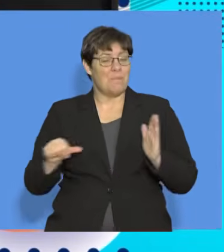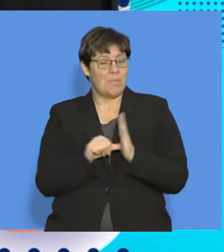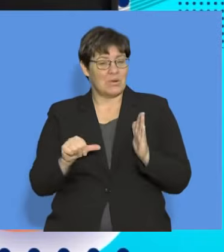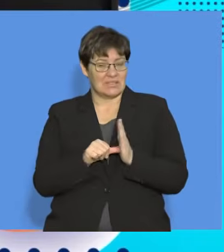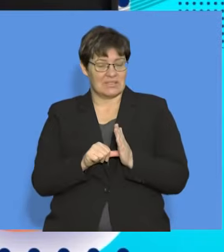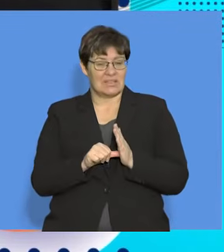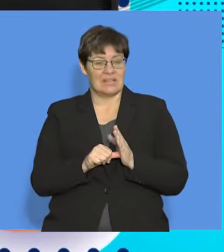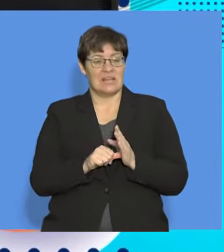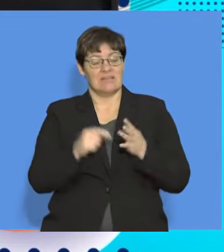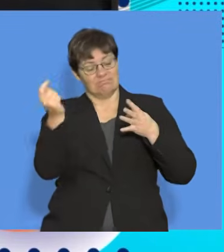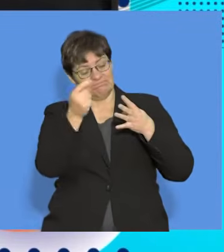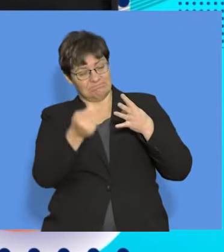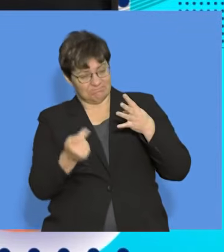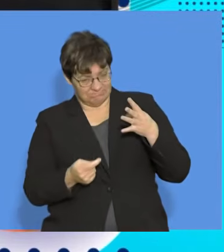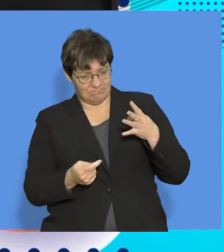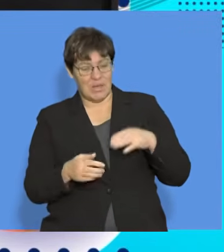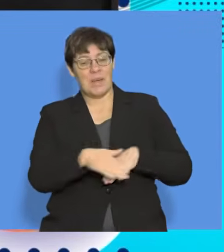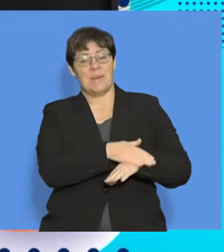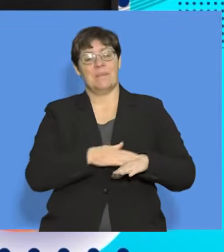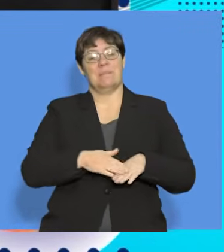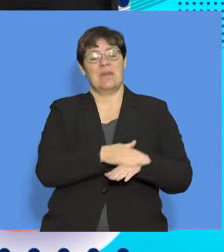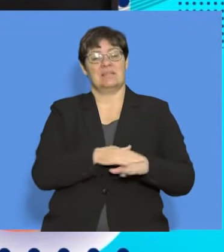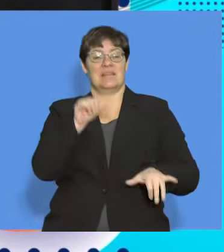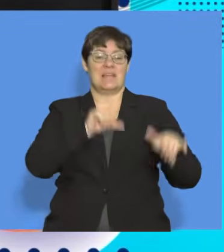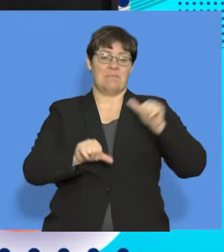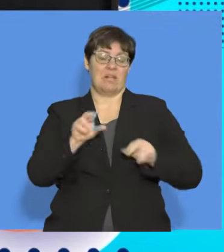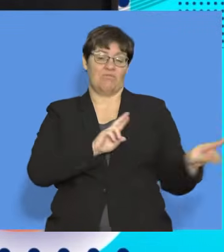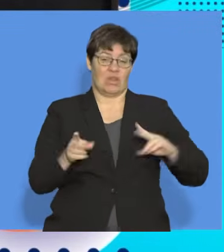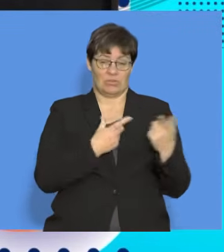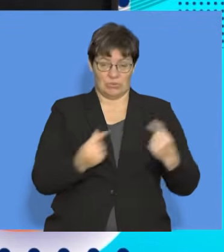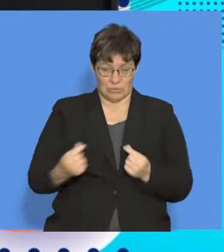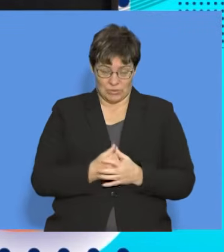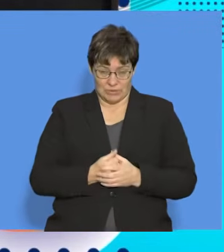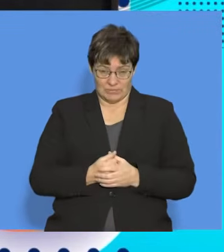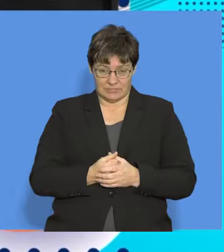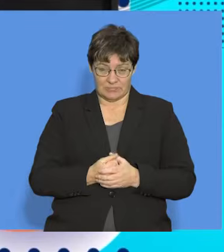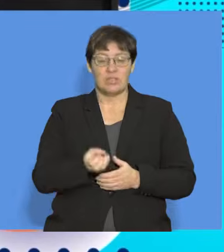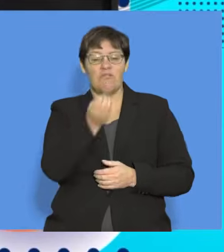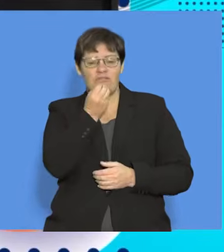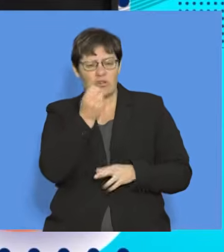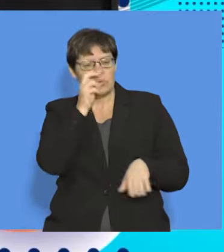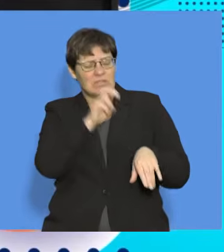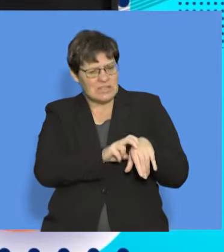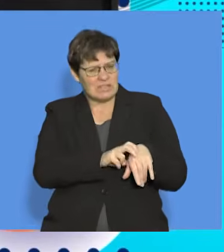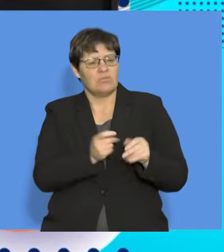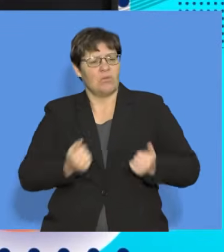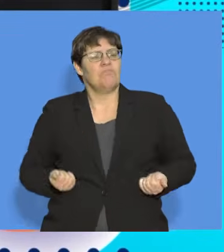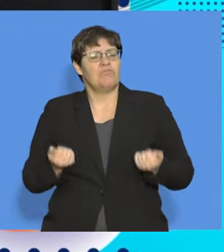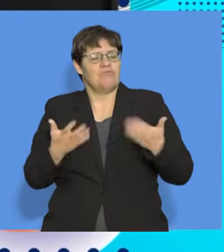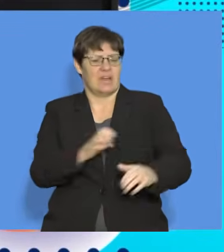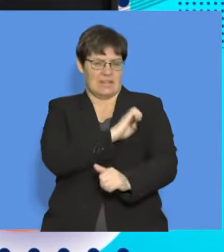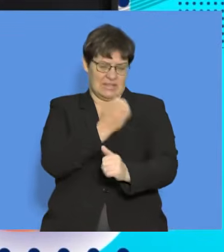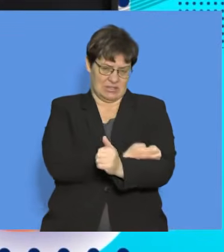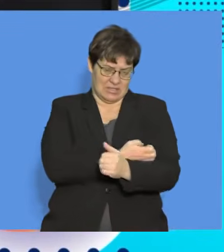is fundamental for all cells being able to carry out basic chemical reactions. So we need that food to provide us with energy,